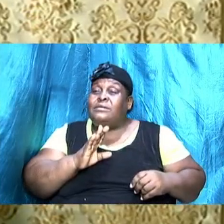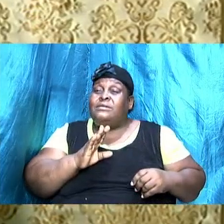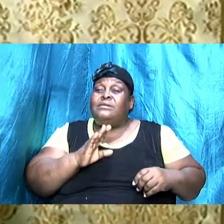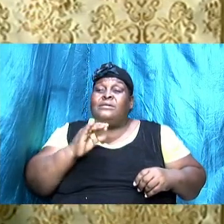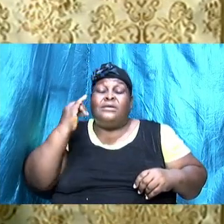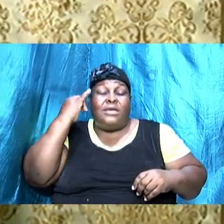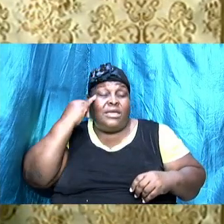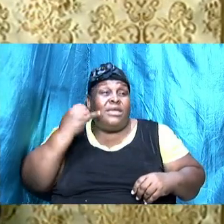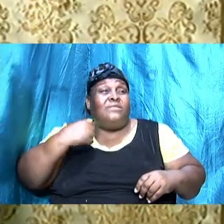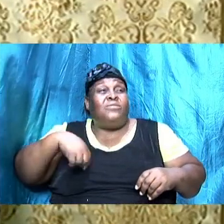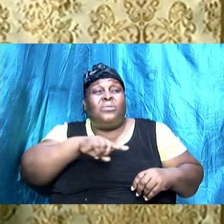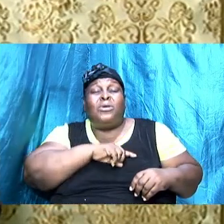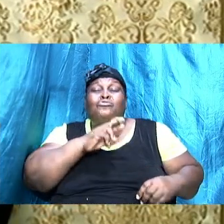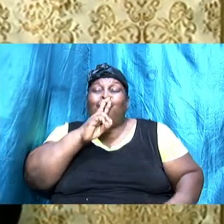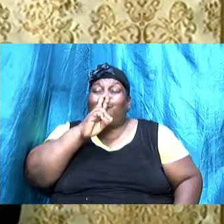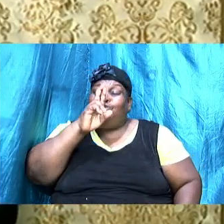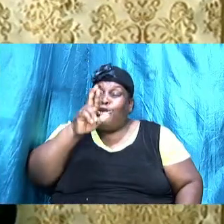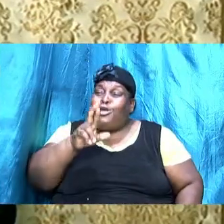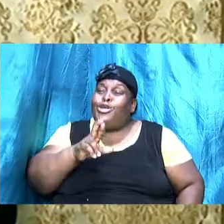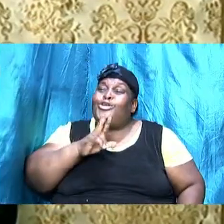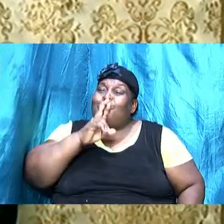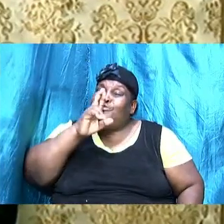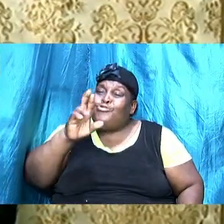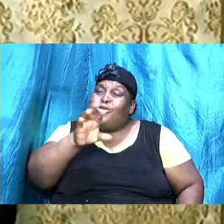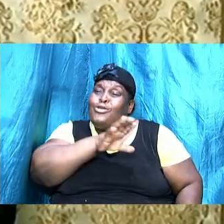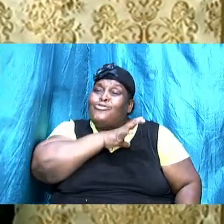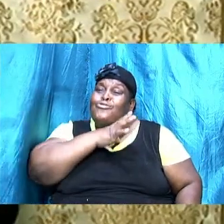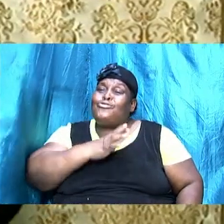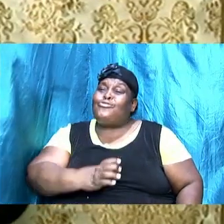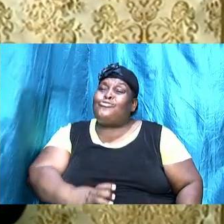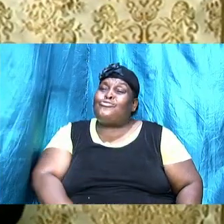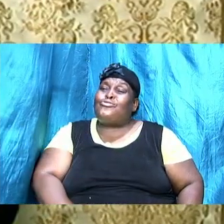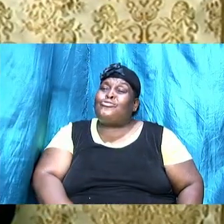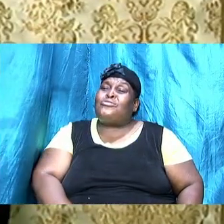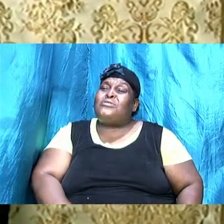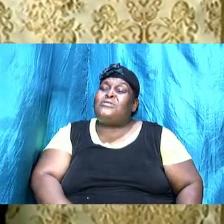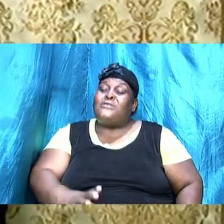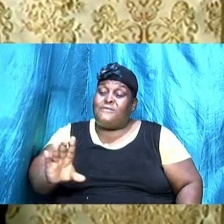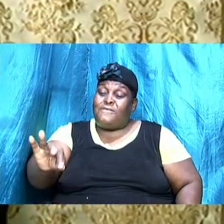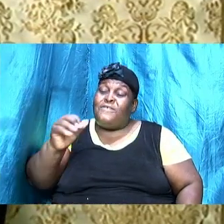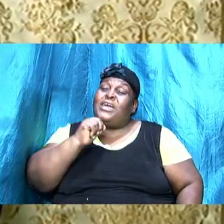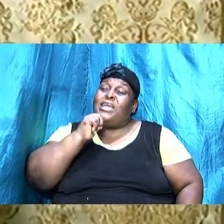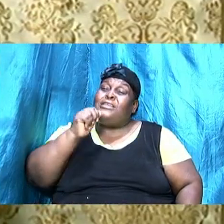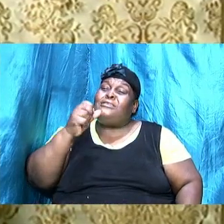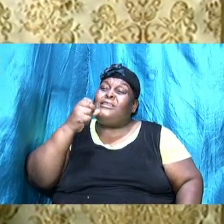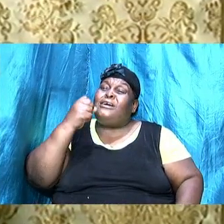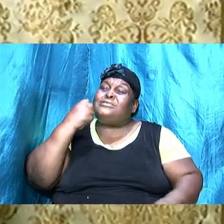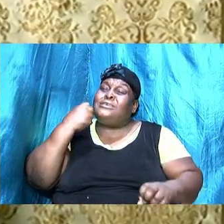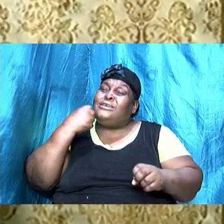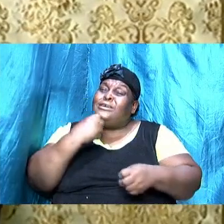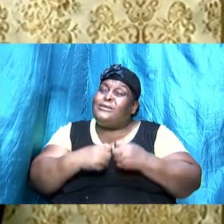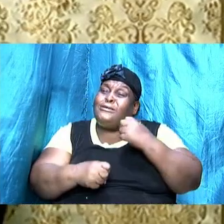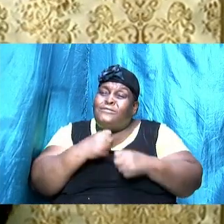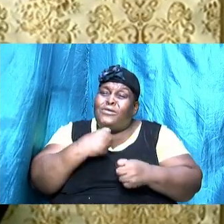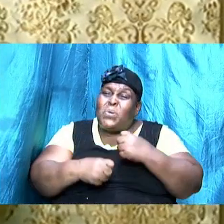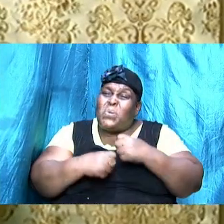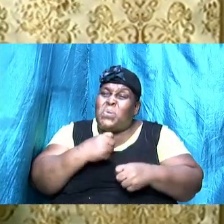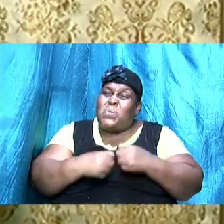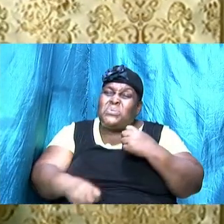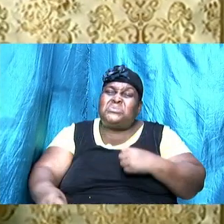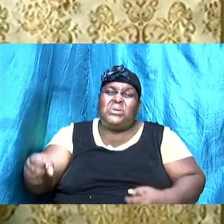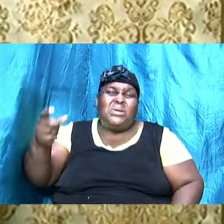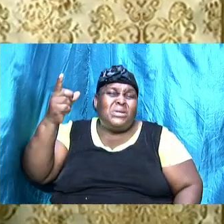really, really Christians, we will find that it is not difficult to adhere to and